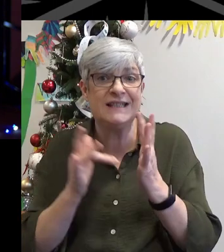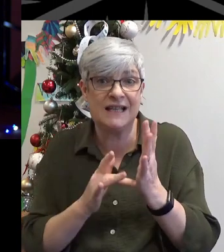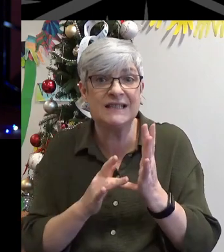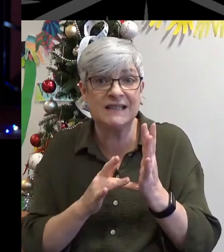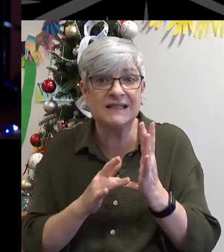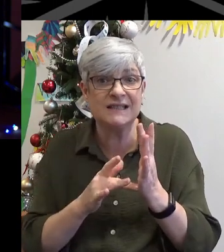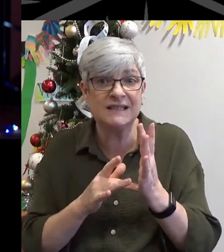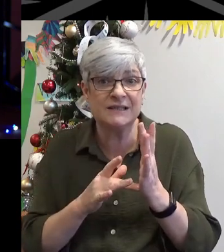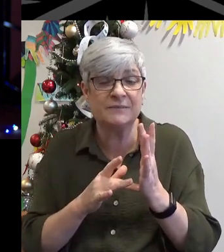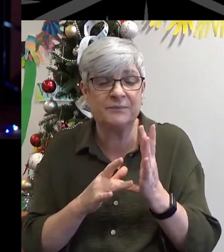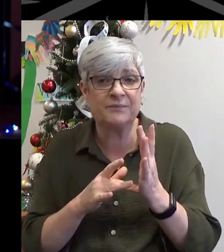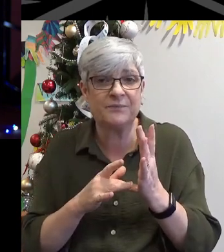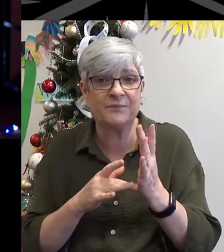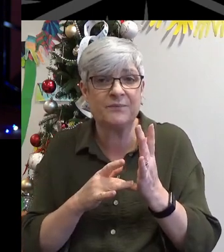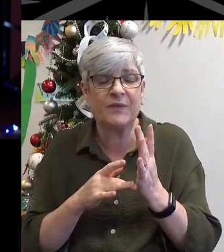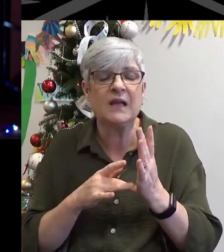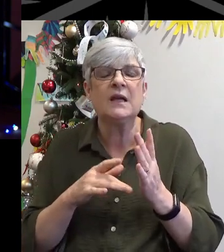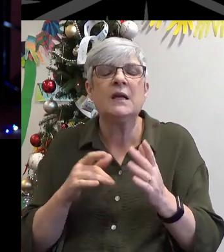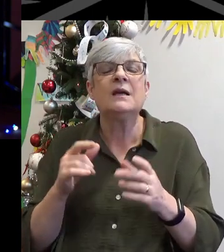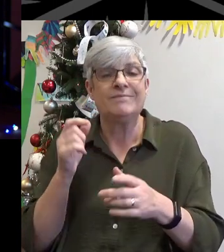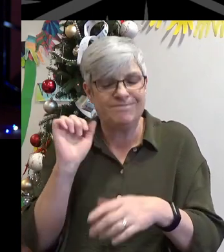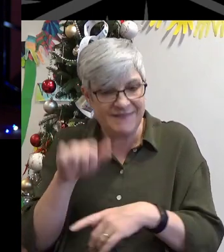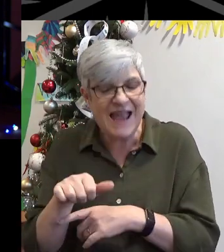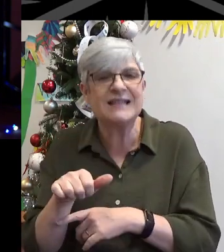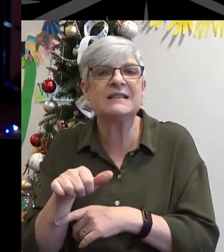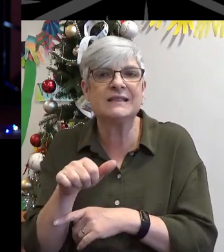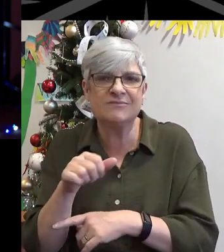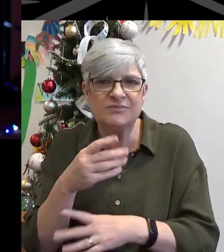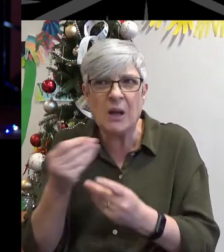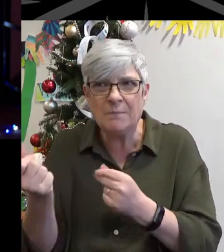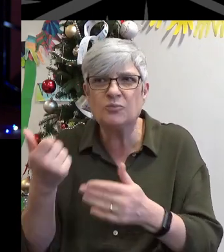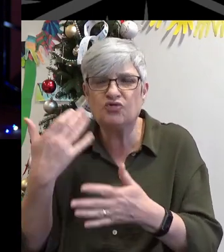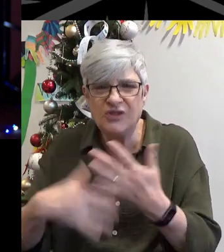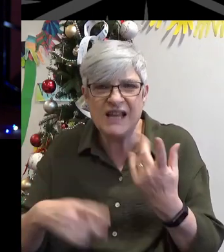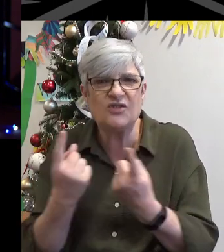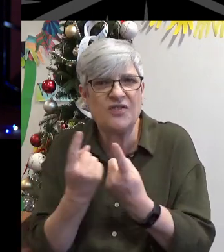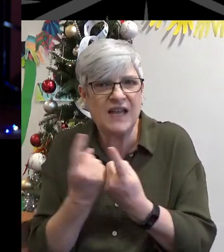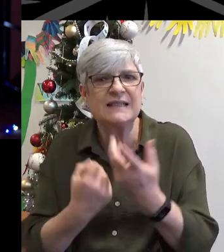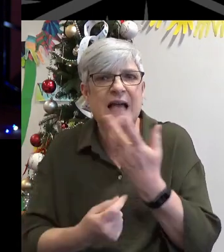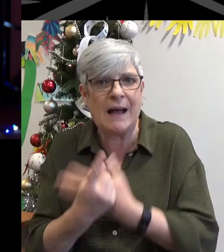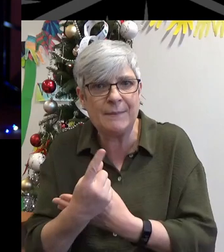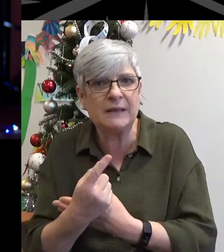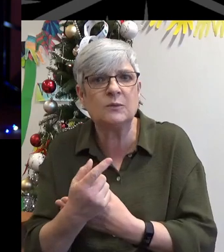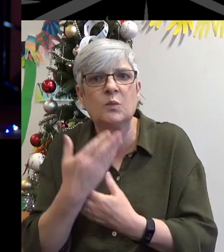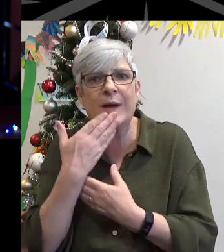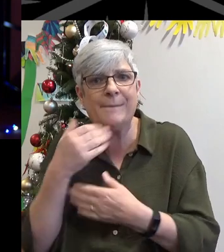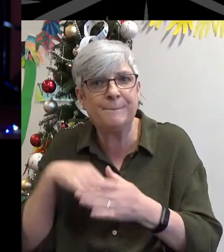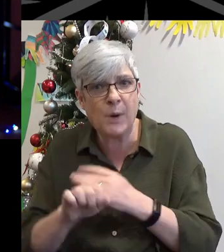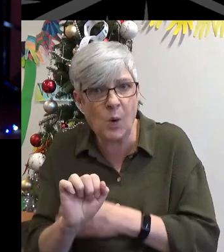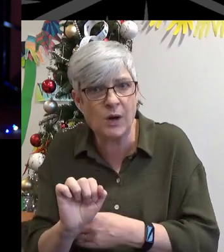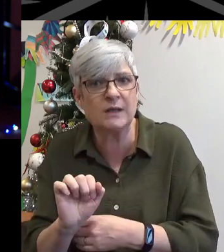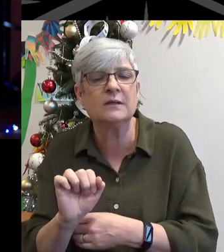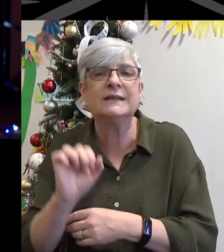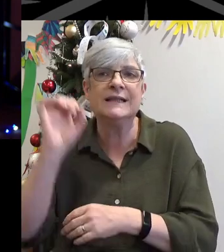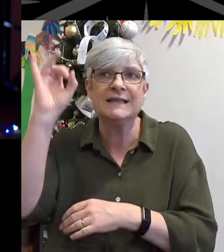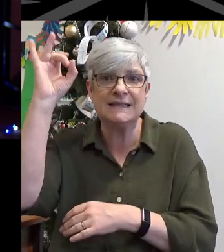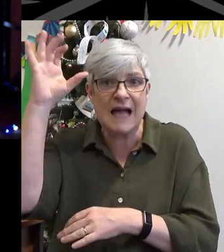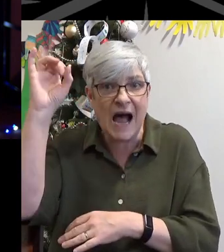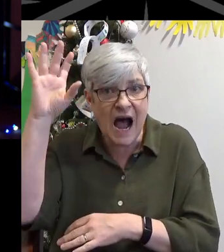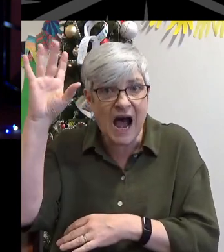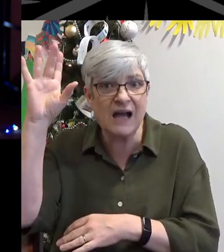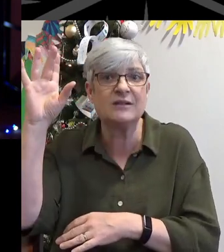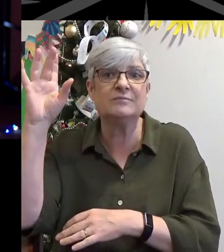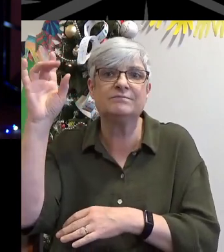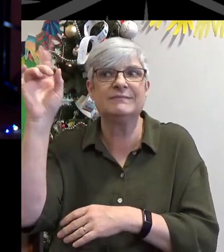case. Yes, there are some very unusual aspects about his birth. The star coming a